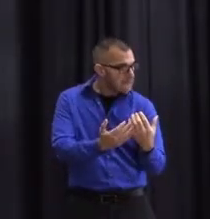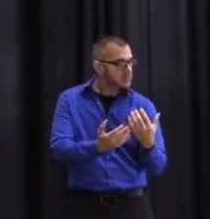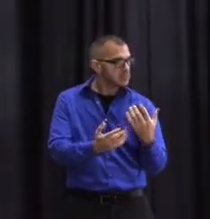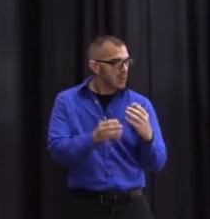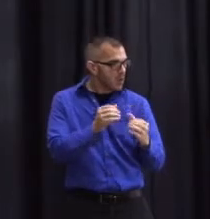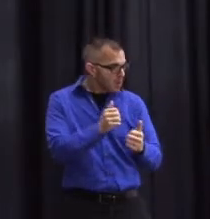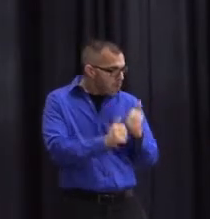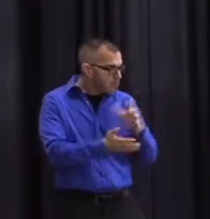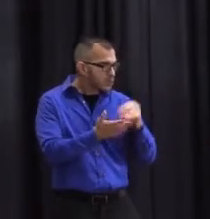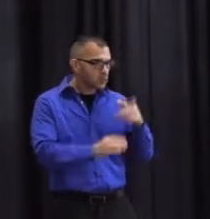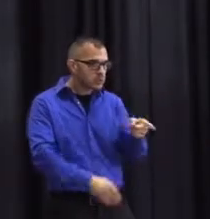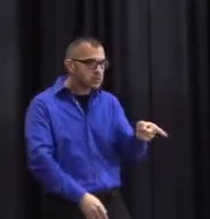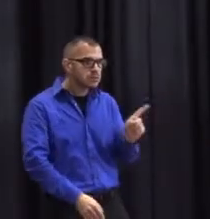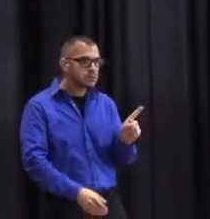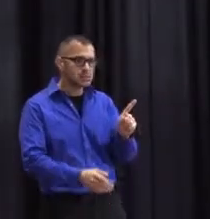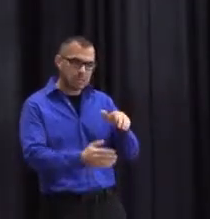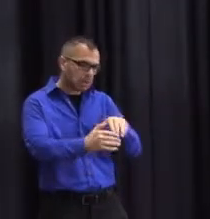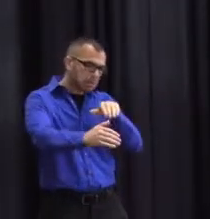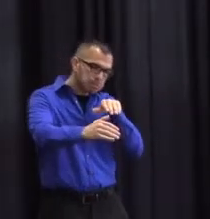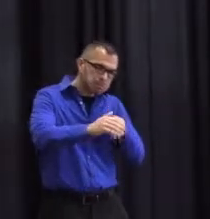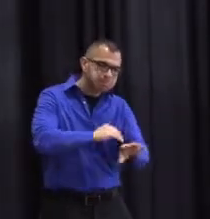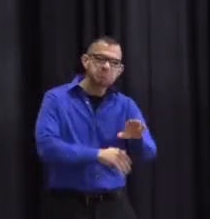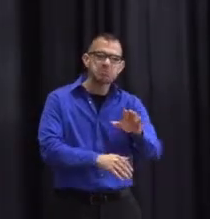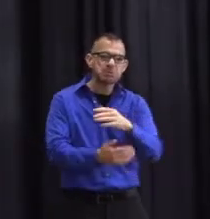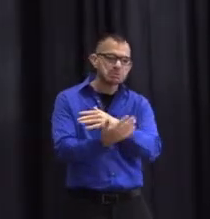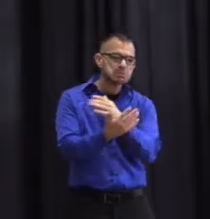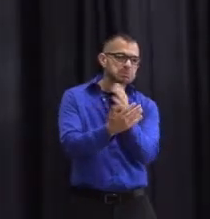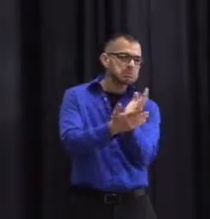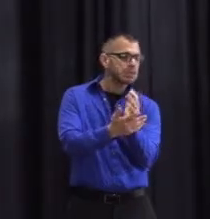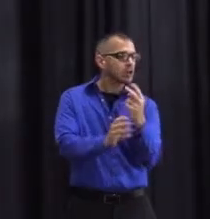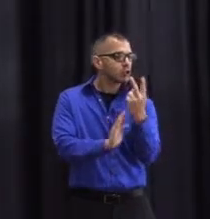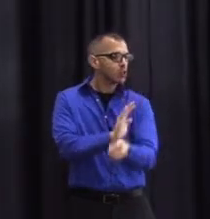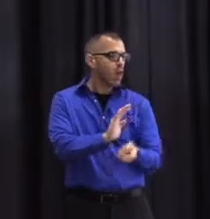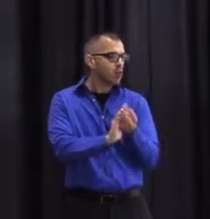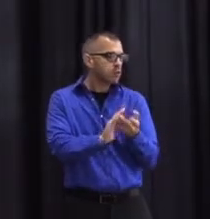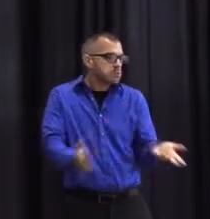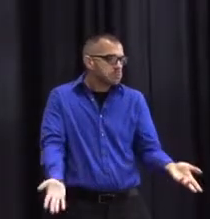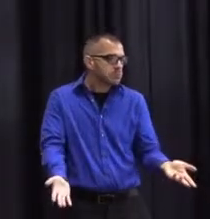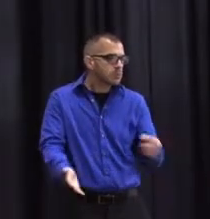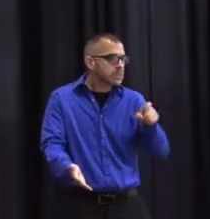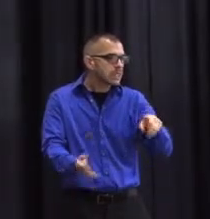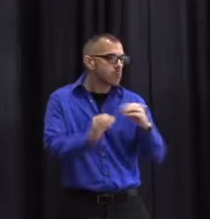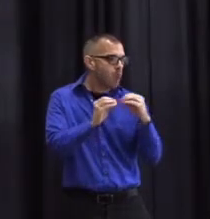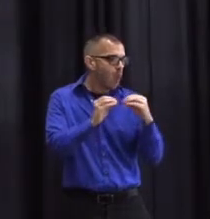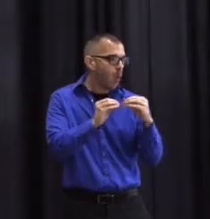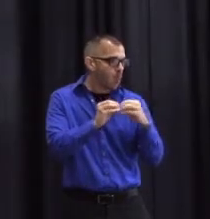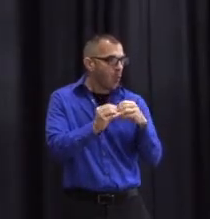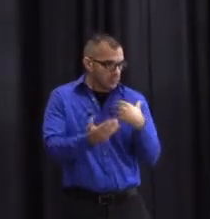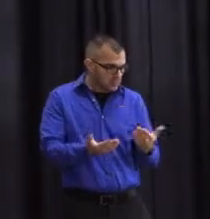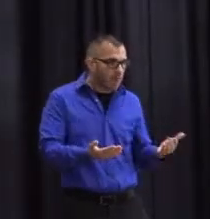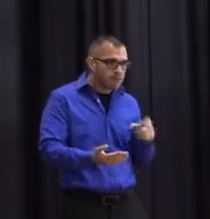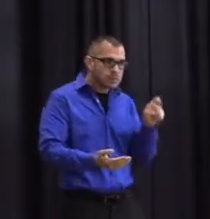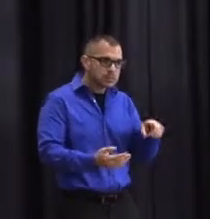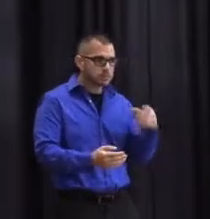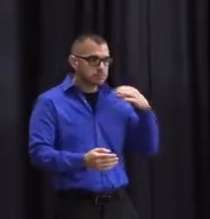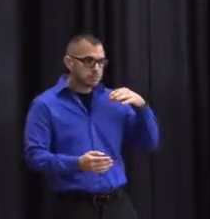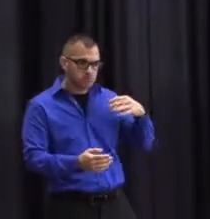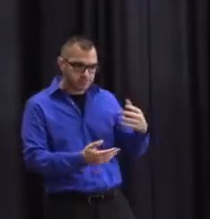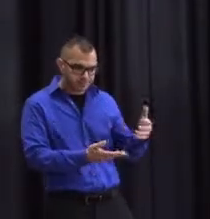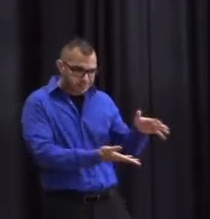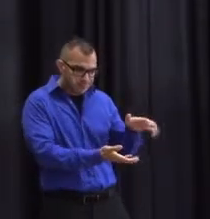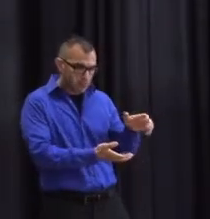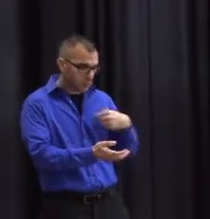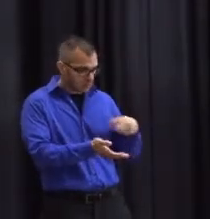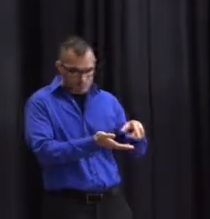Students can go through this in about 2 hours. I mean, we need more stuff. And they said when we